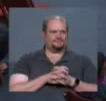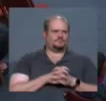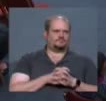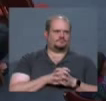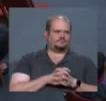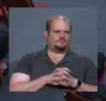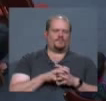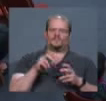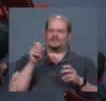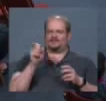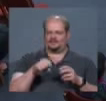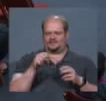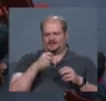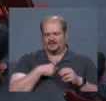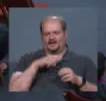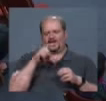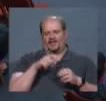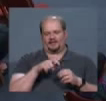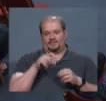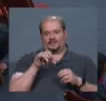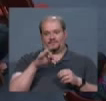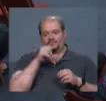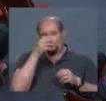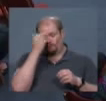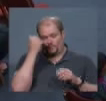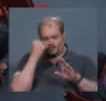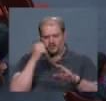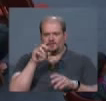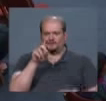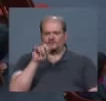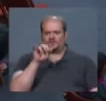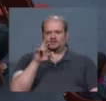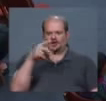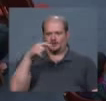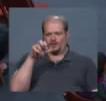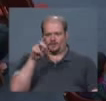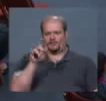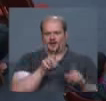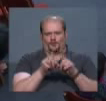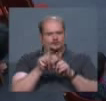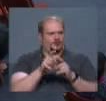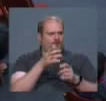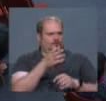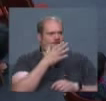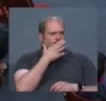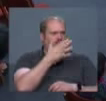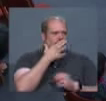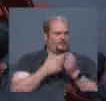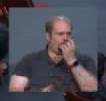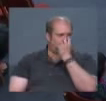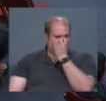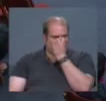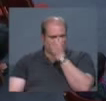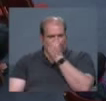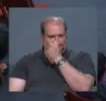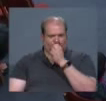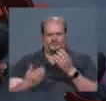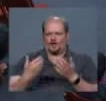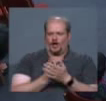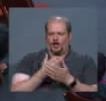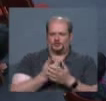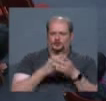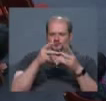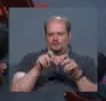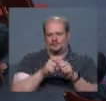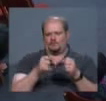Yes, and I should, lest I forget that Director Peck was also there. Thank you. Okay. A newbie getting